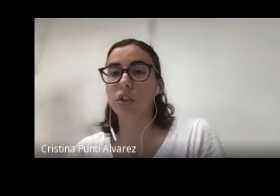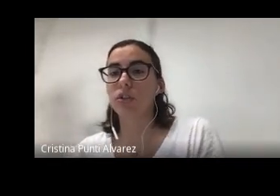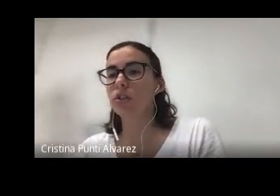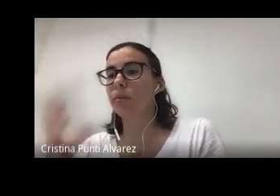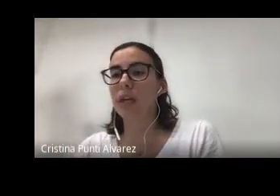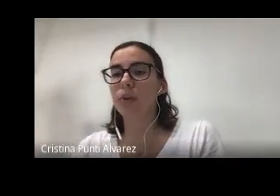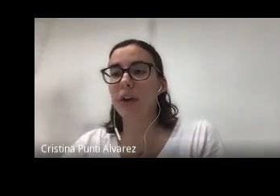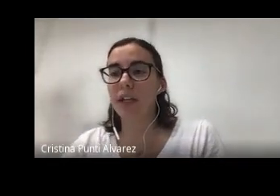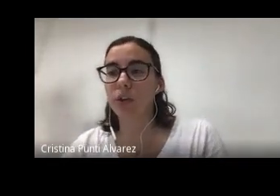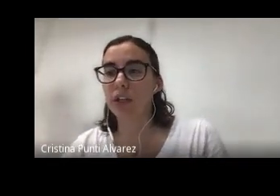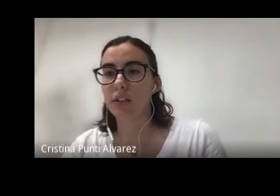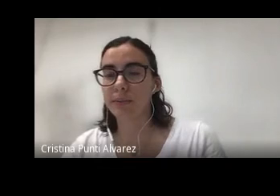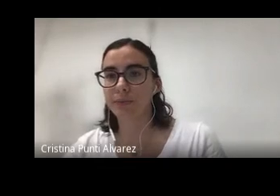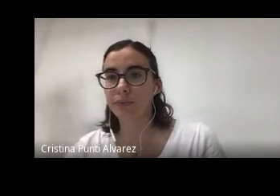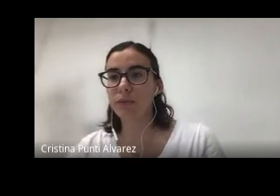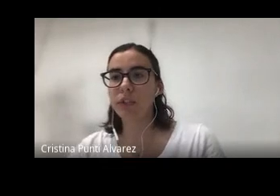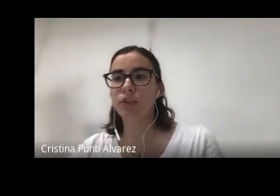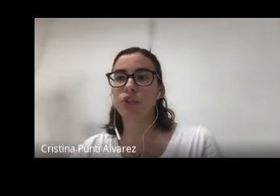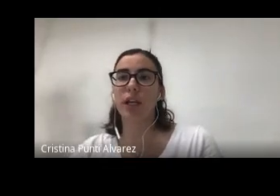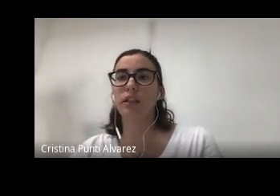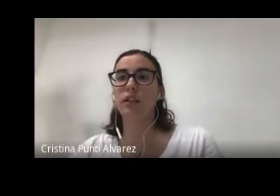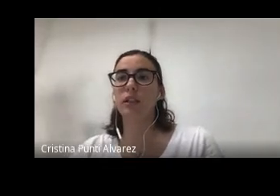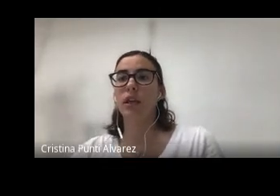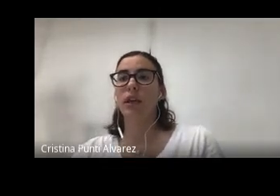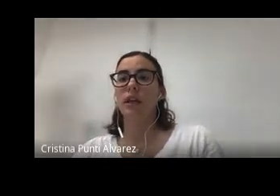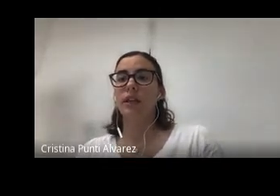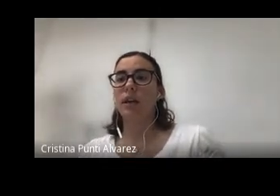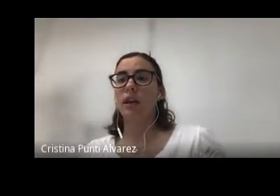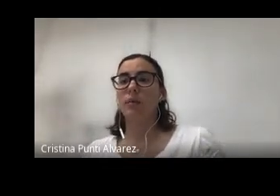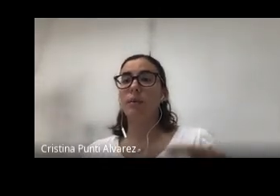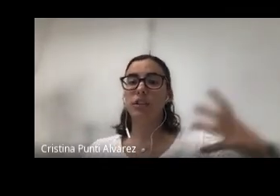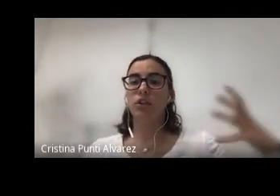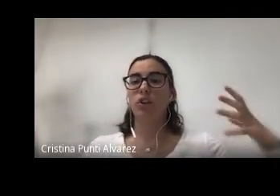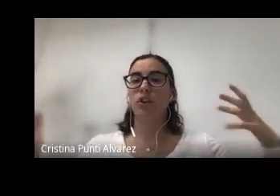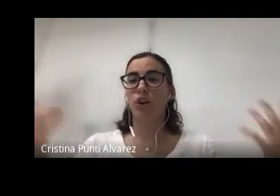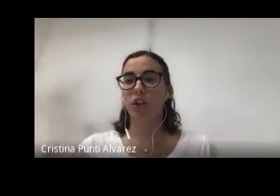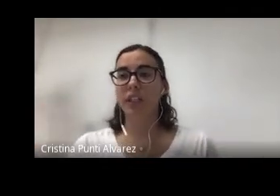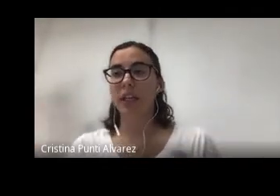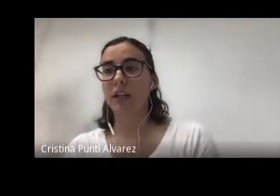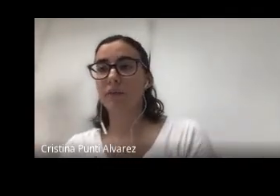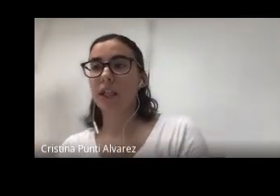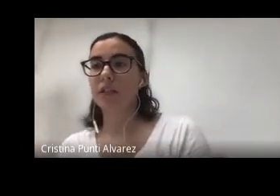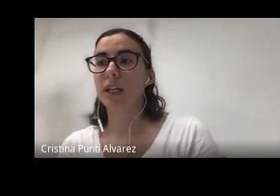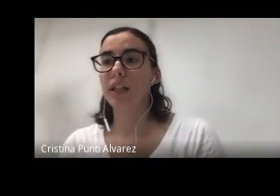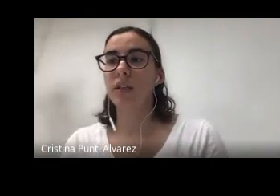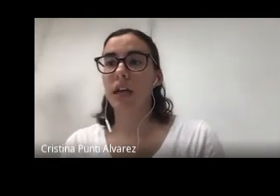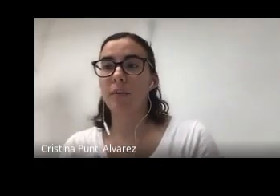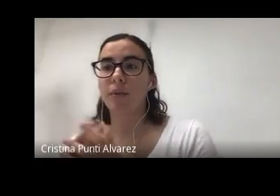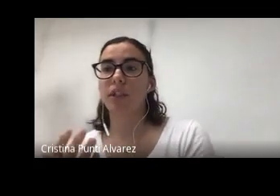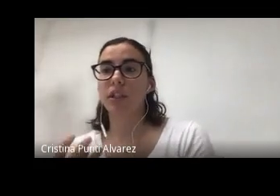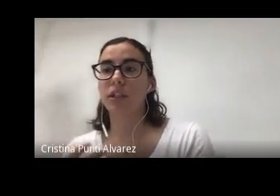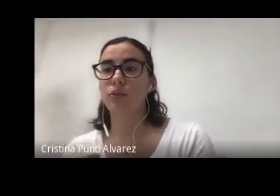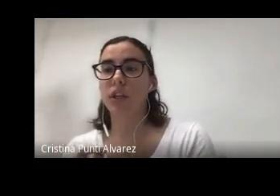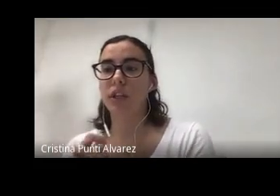on some type of eye tracking functionalities. Then based on all that I had been explained,